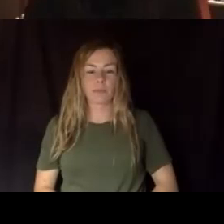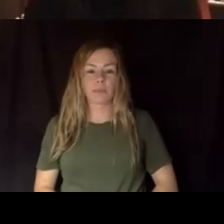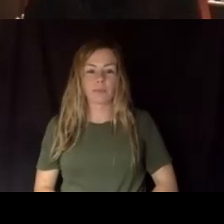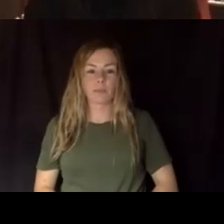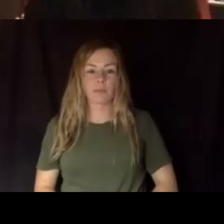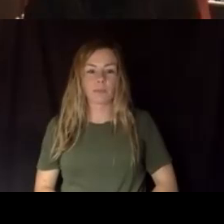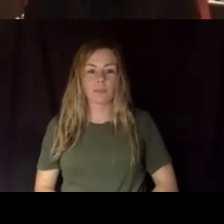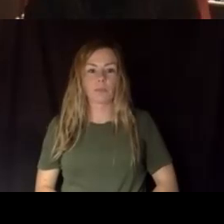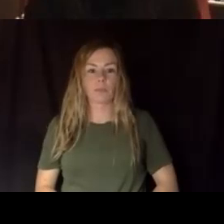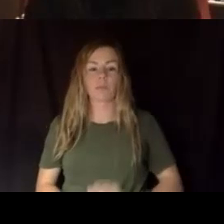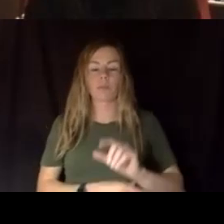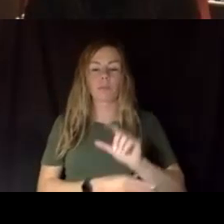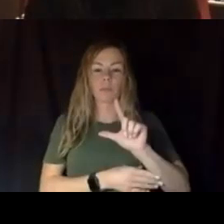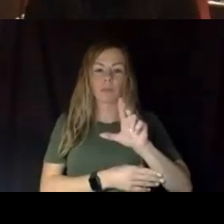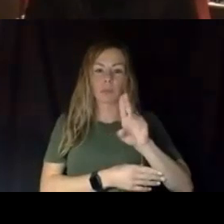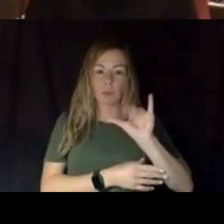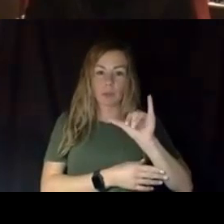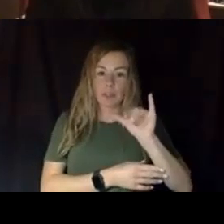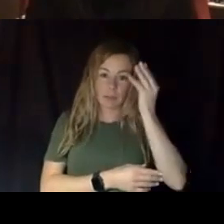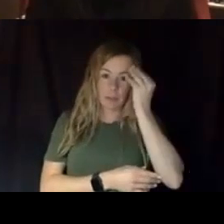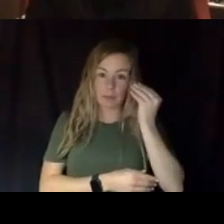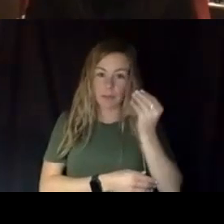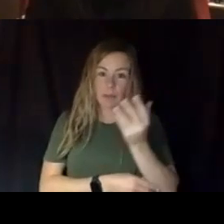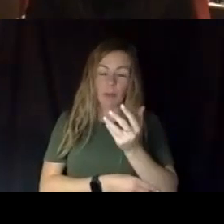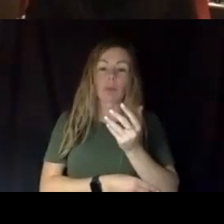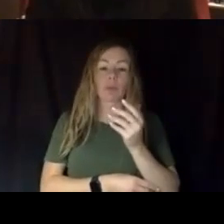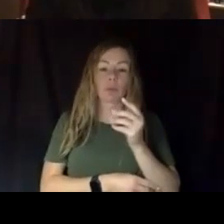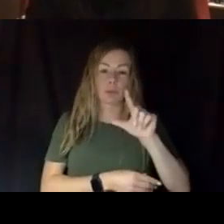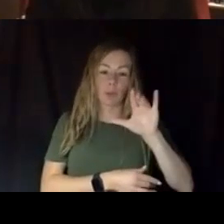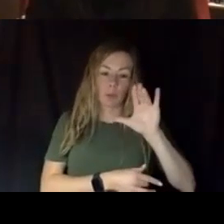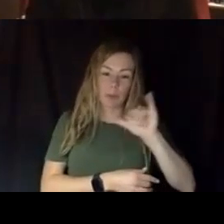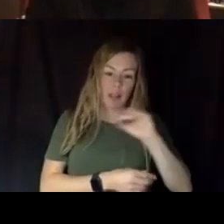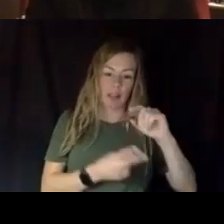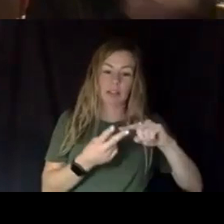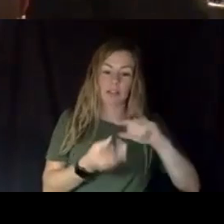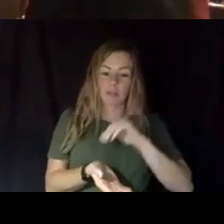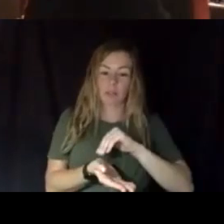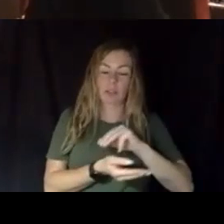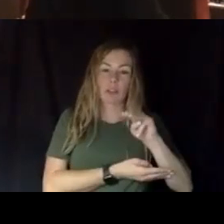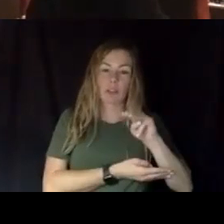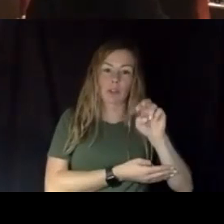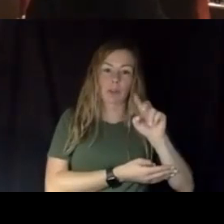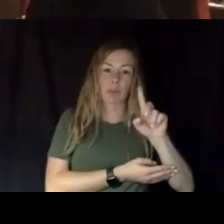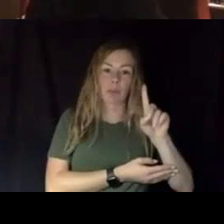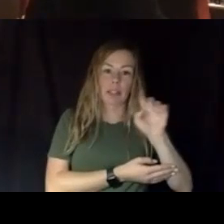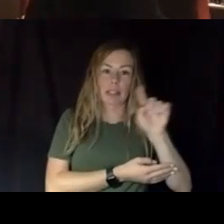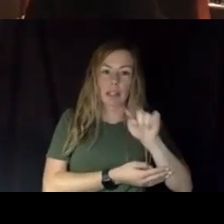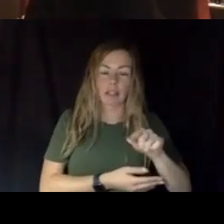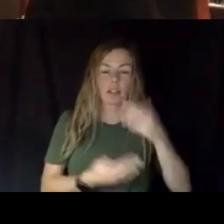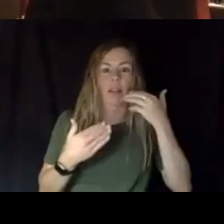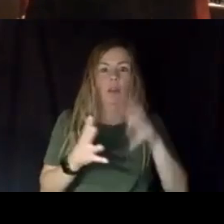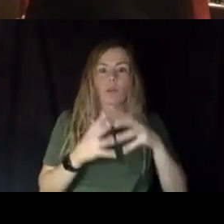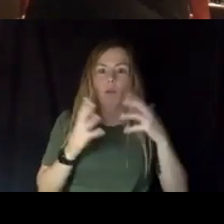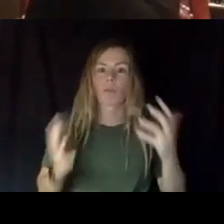Yeah, Lucy, I'll just second that, Lucy and Dr. Mendez. Thank you so much, you guys. You're amazing,